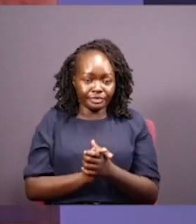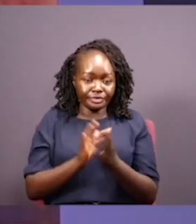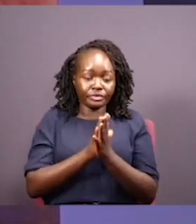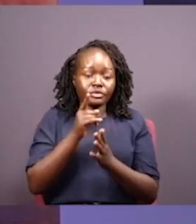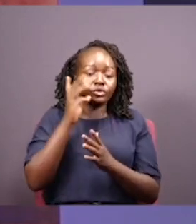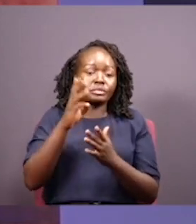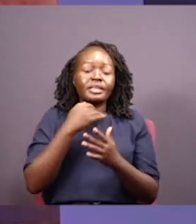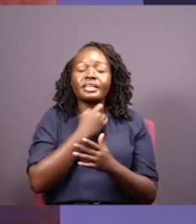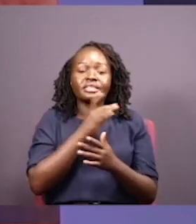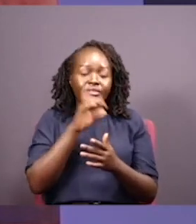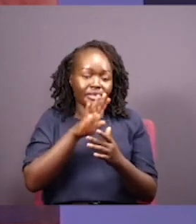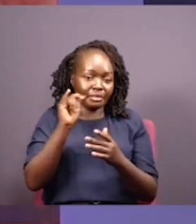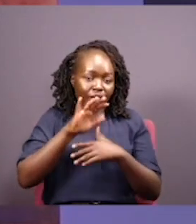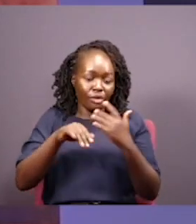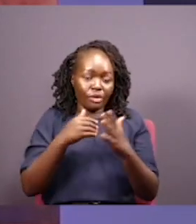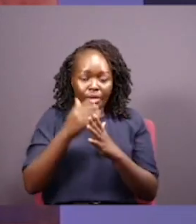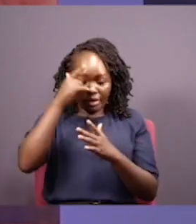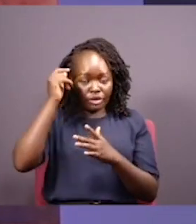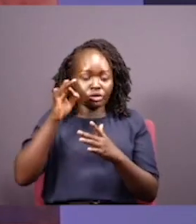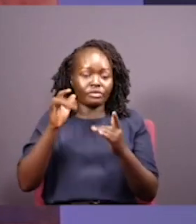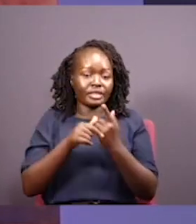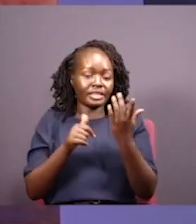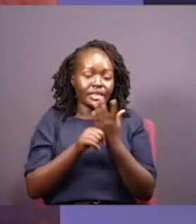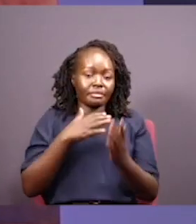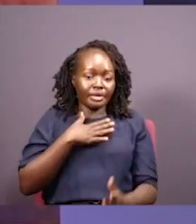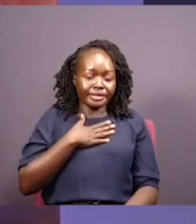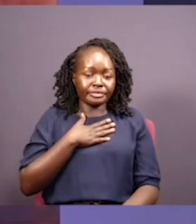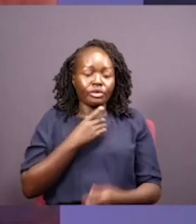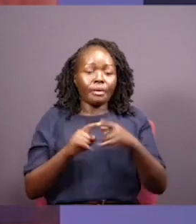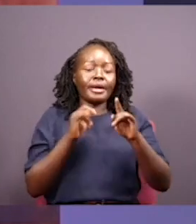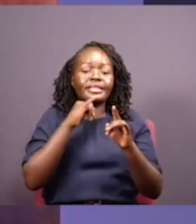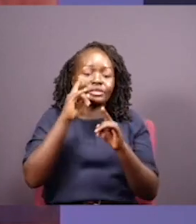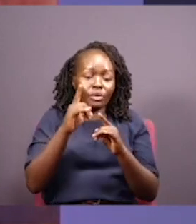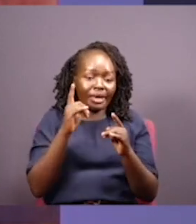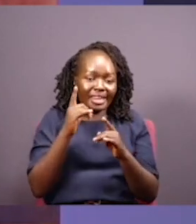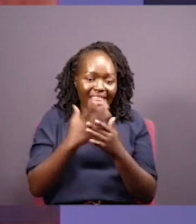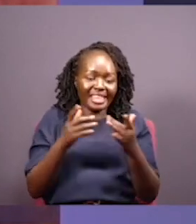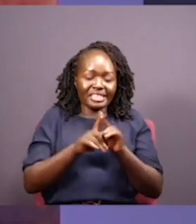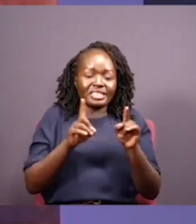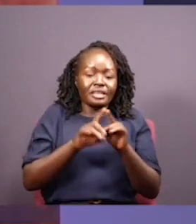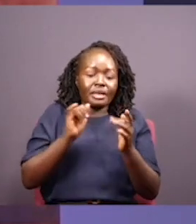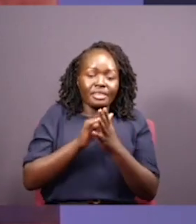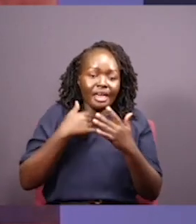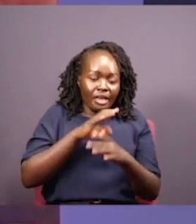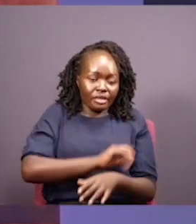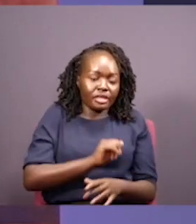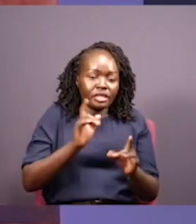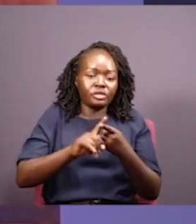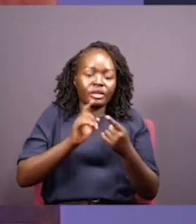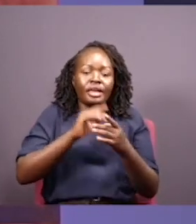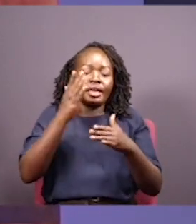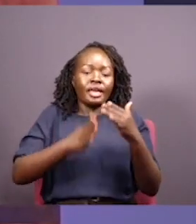by all because of my name, but it is the one who has endured to the end who will be